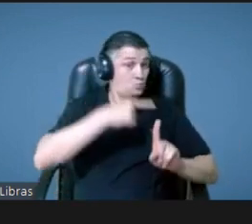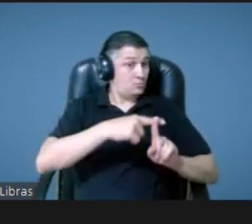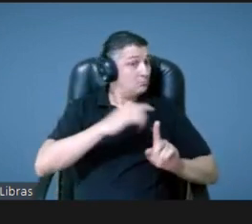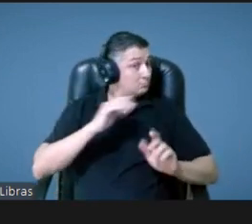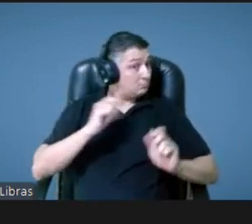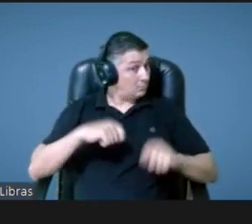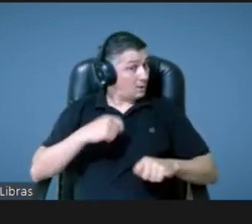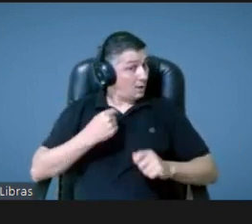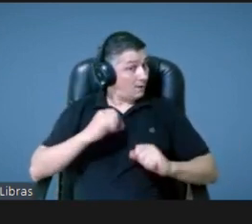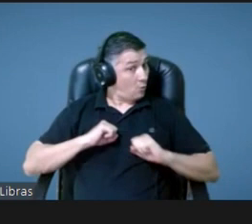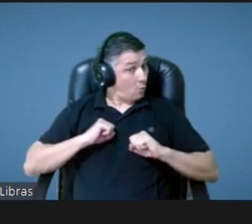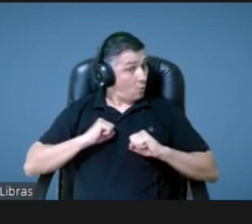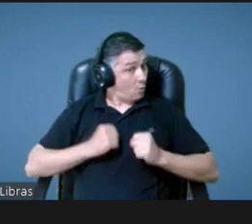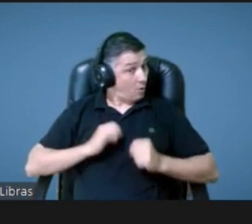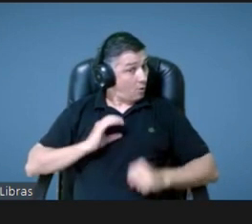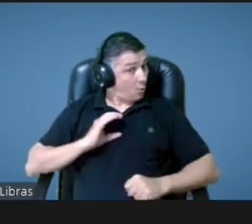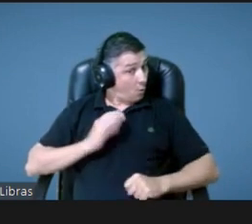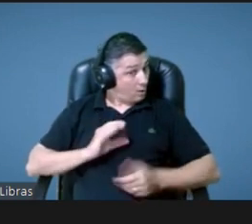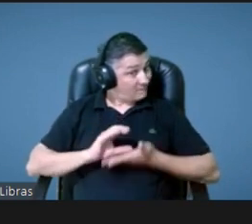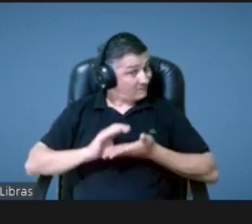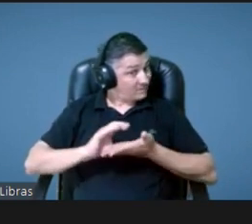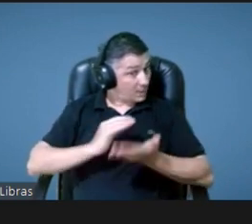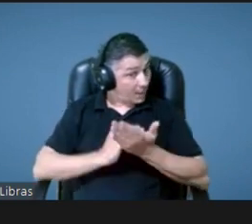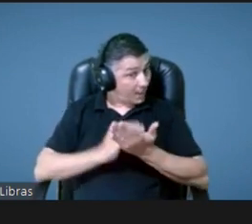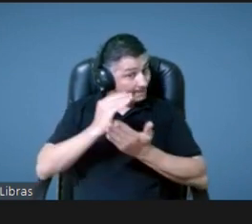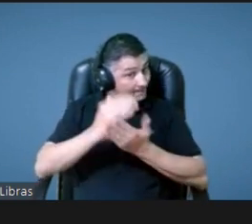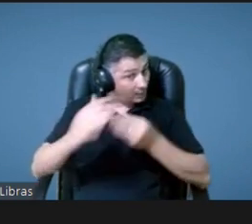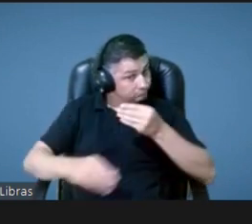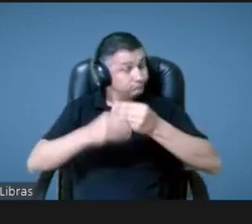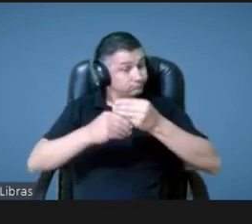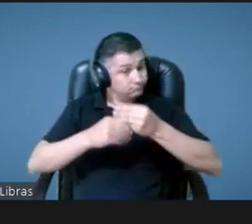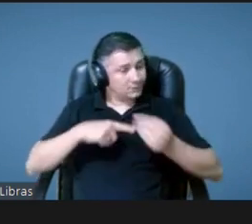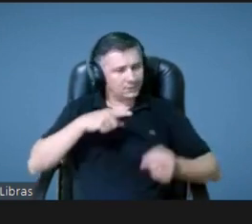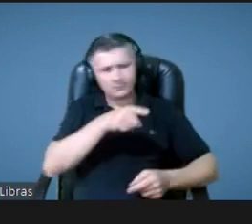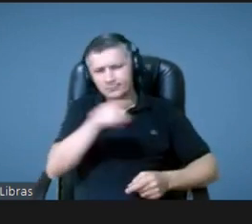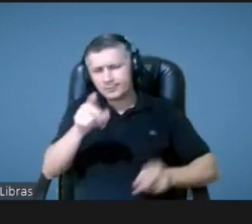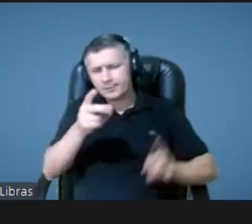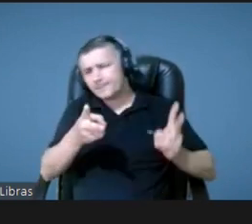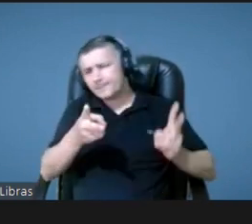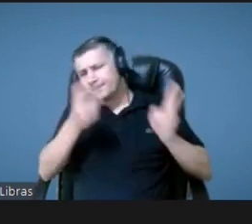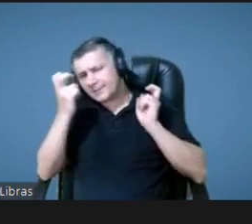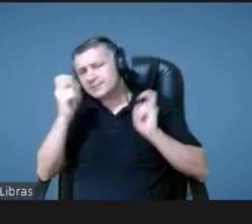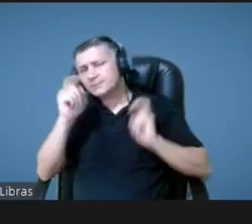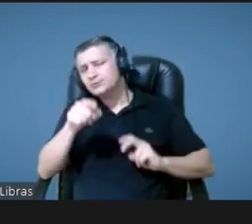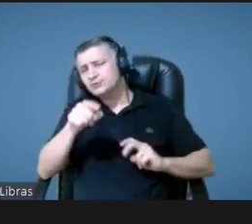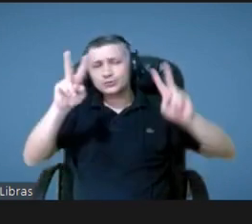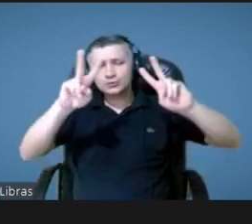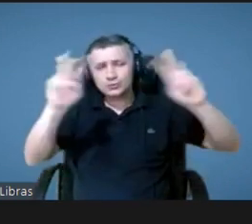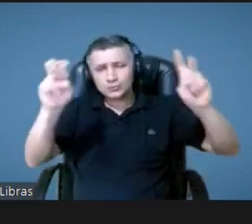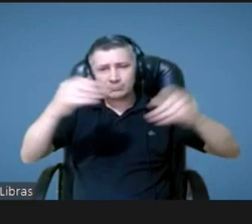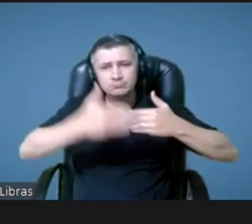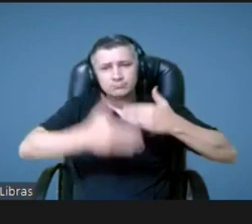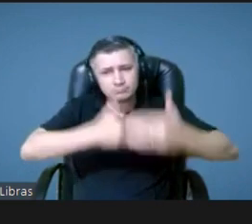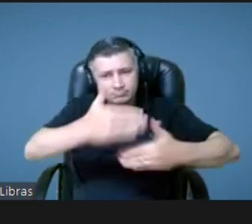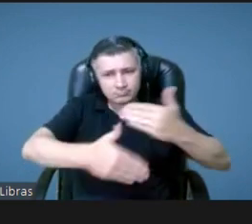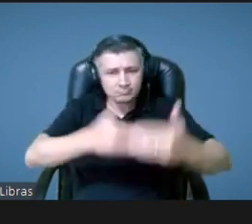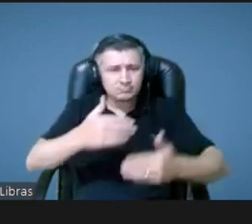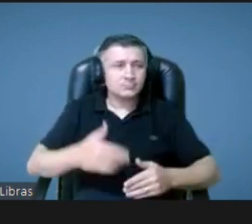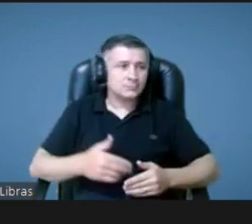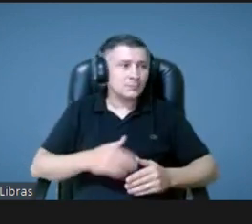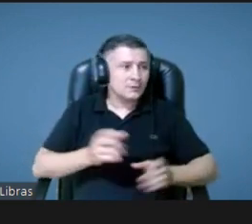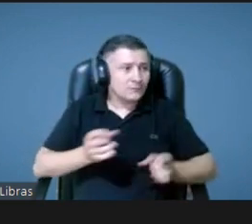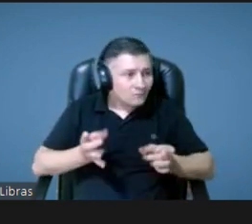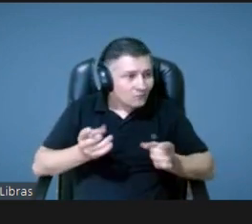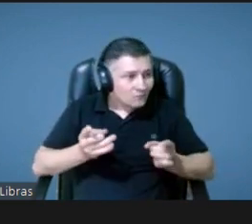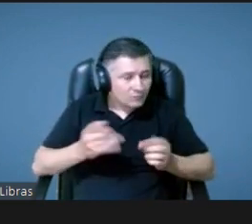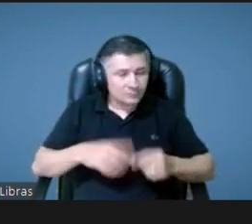customers more optimistic? Are you willing to allocate more capital in that segment?